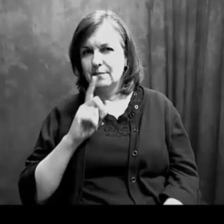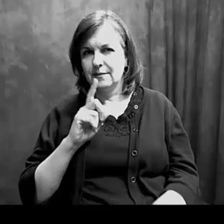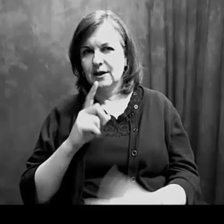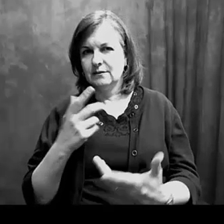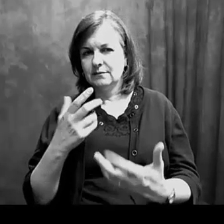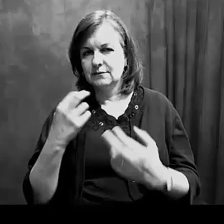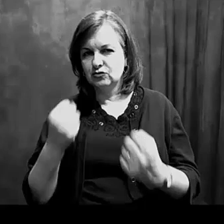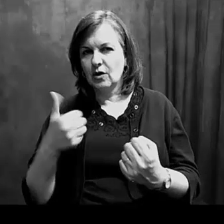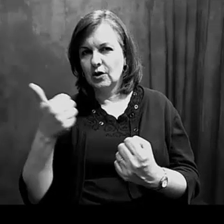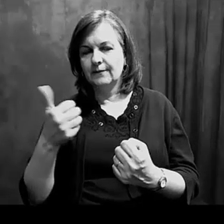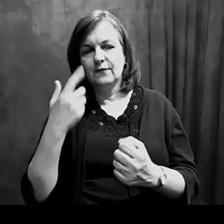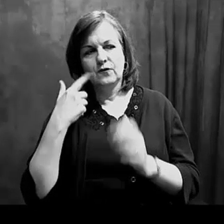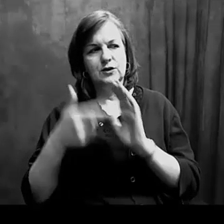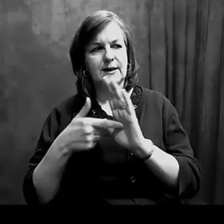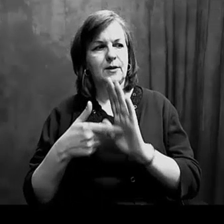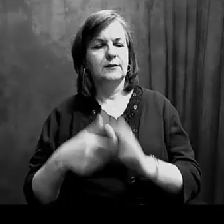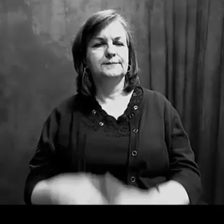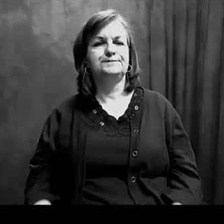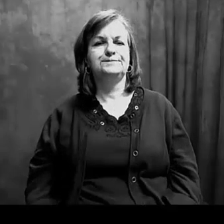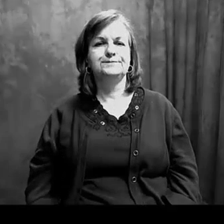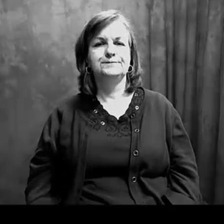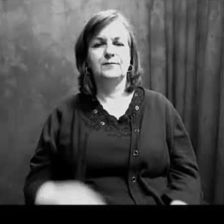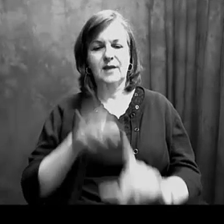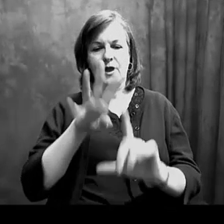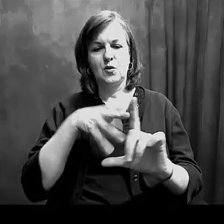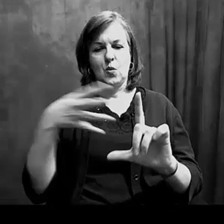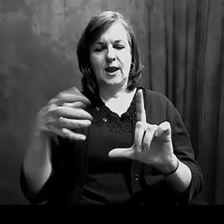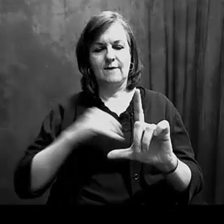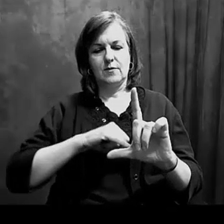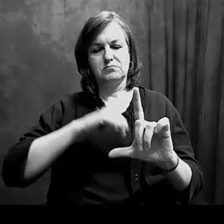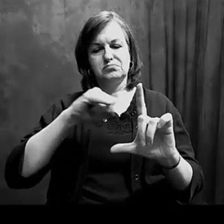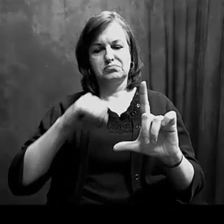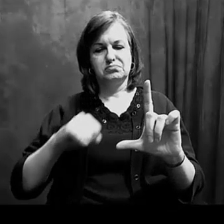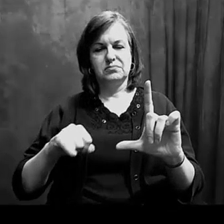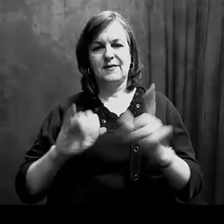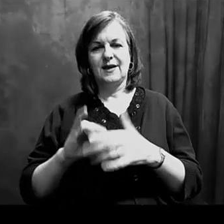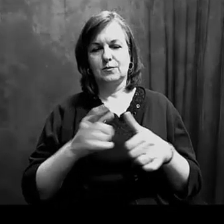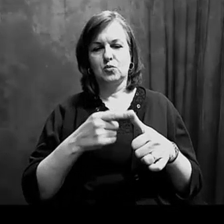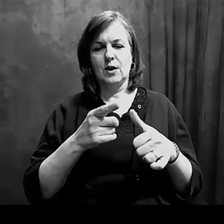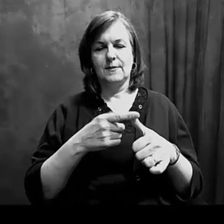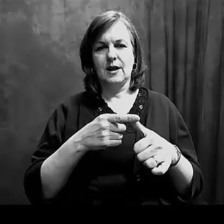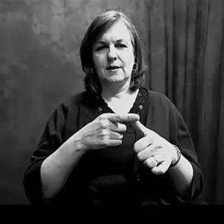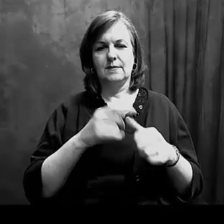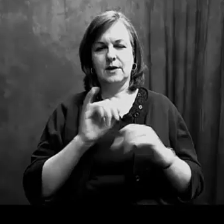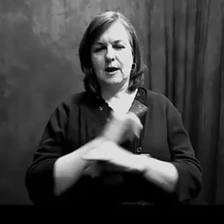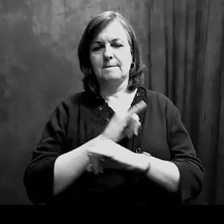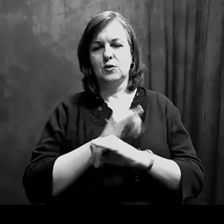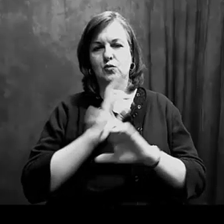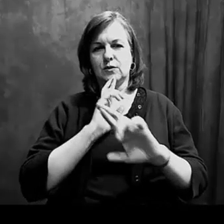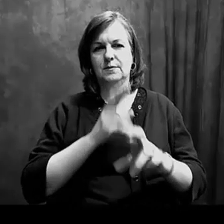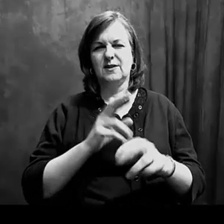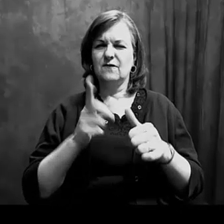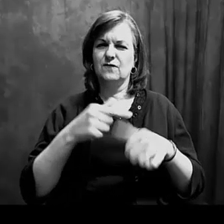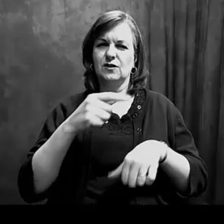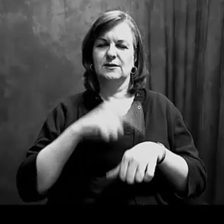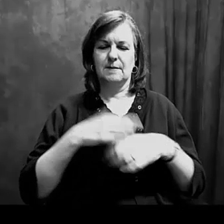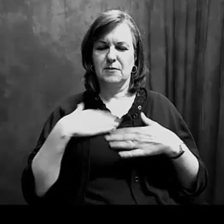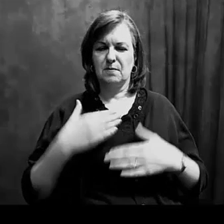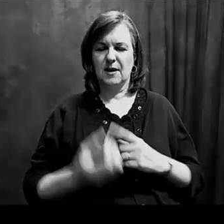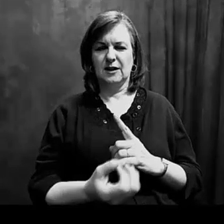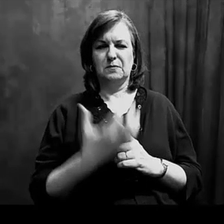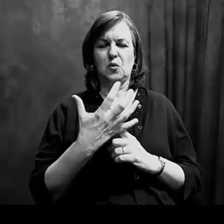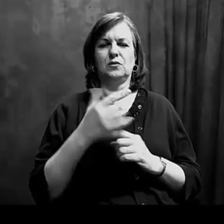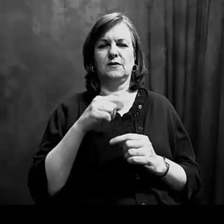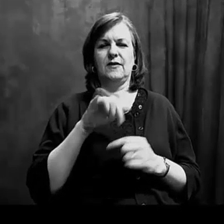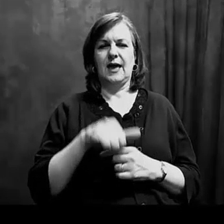Should be. Let me show you. So here's your primary immune response. So this is the first time you've been exposed.